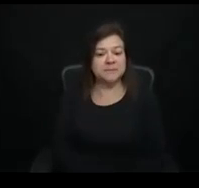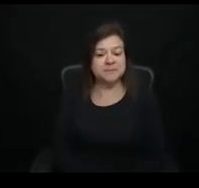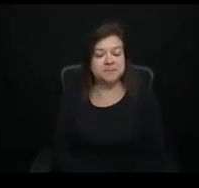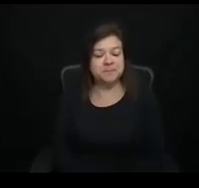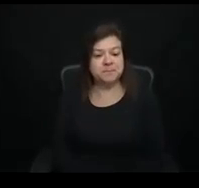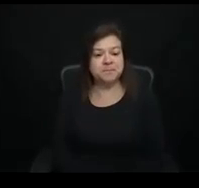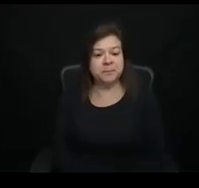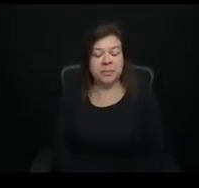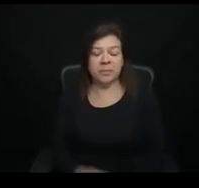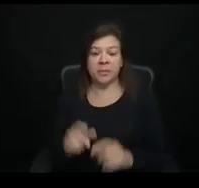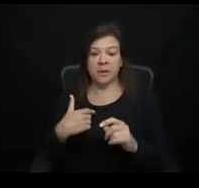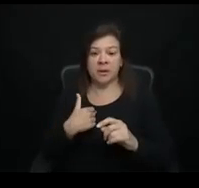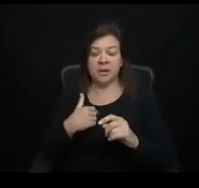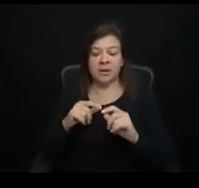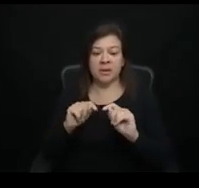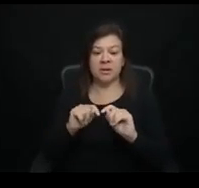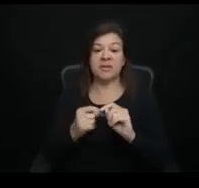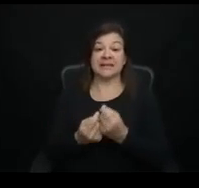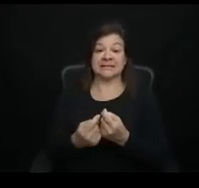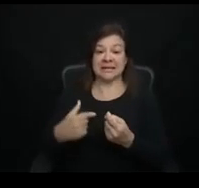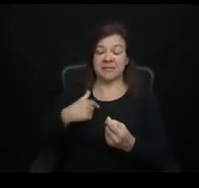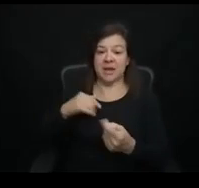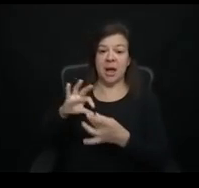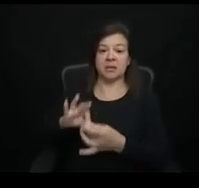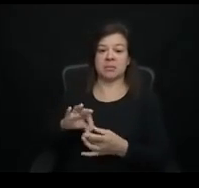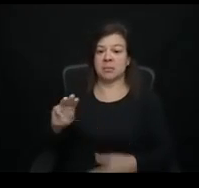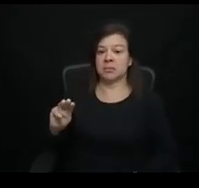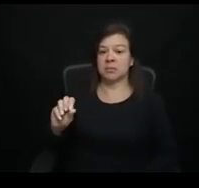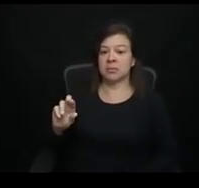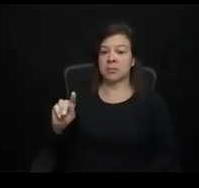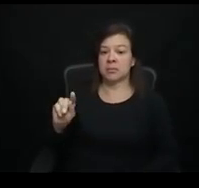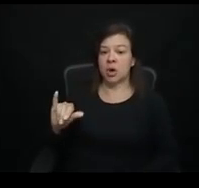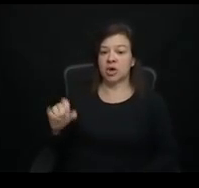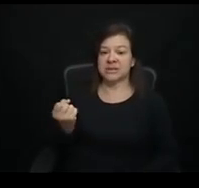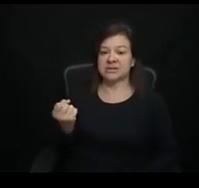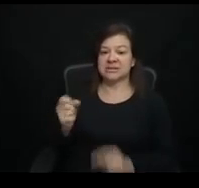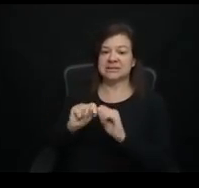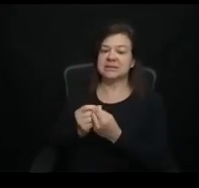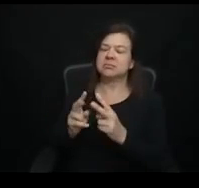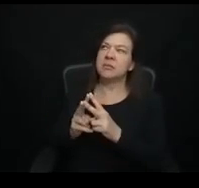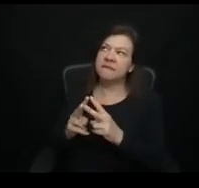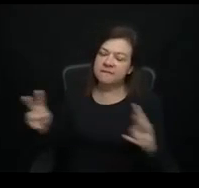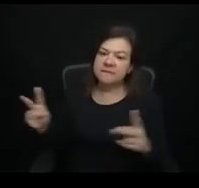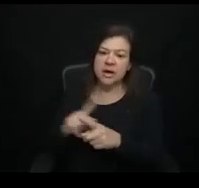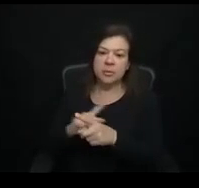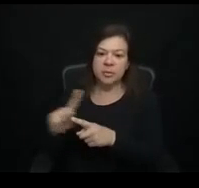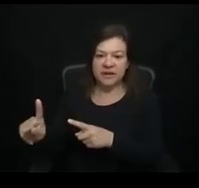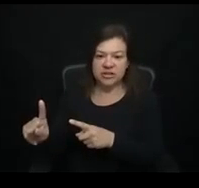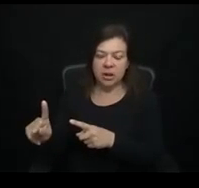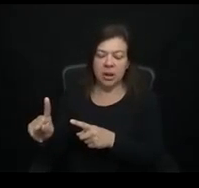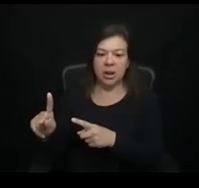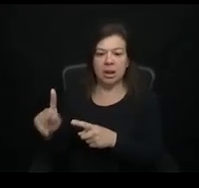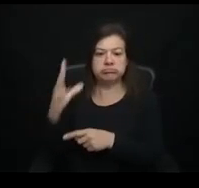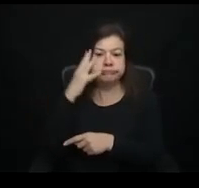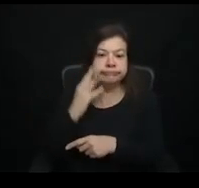team that I belong to, Marty's team is very professional and